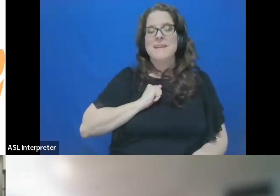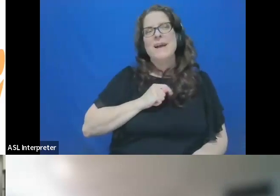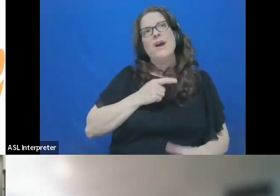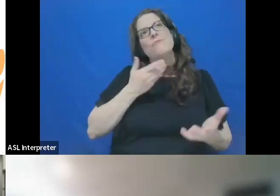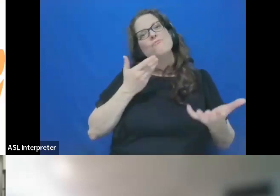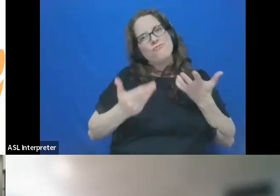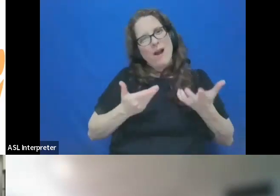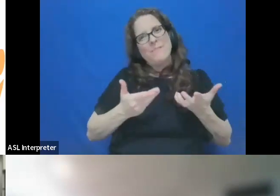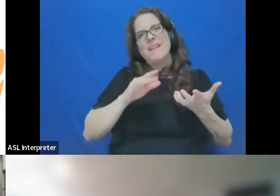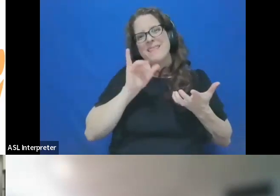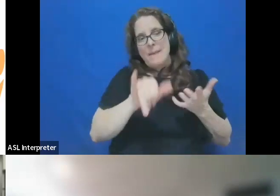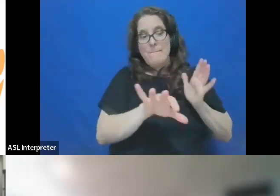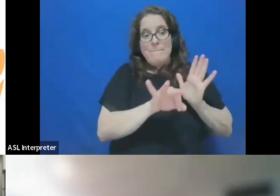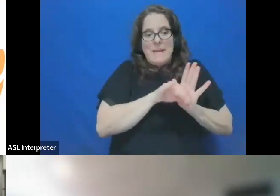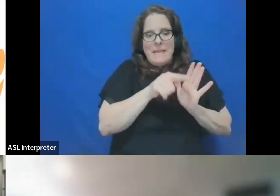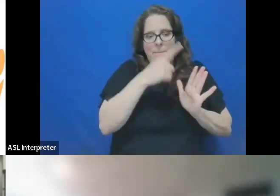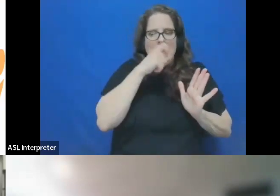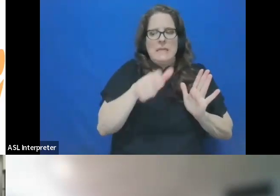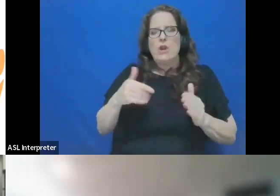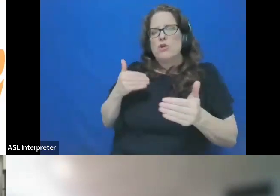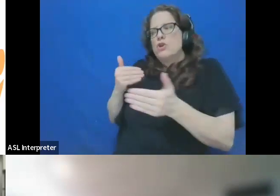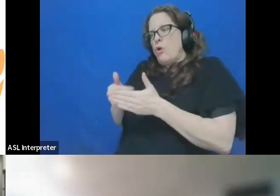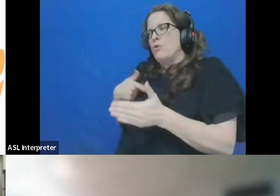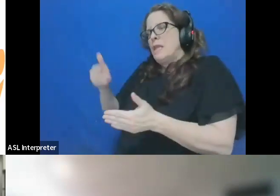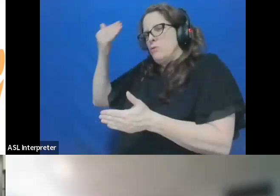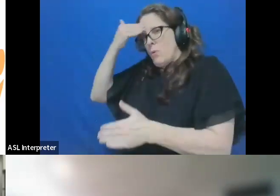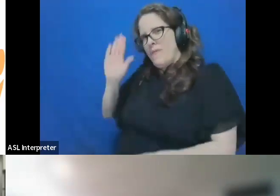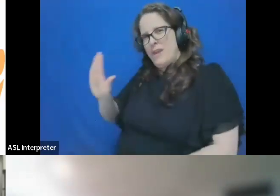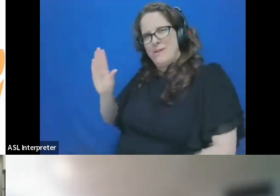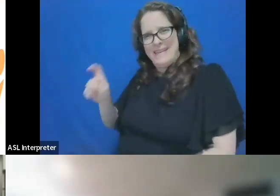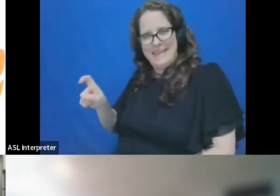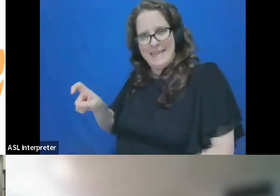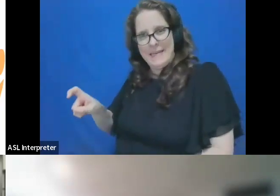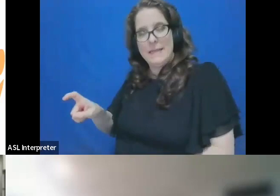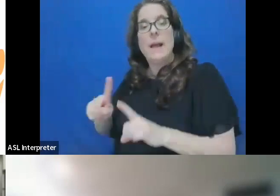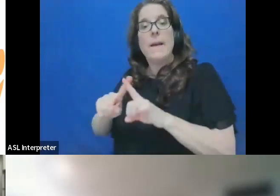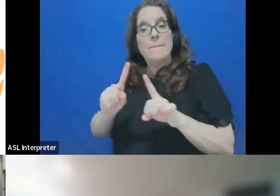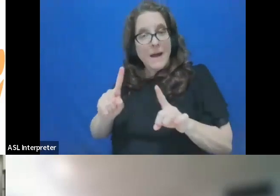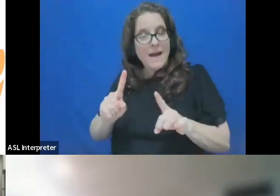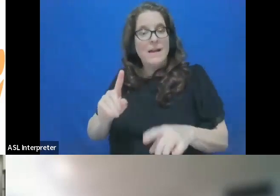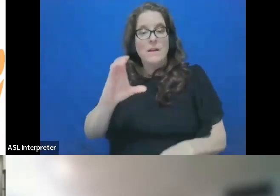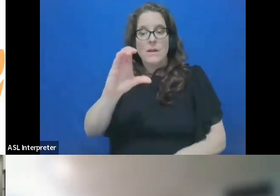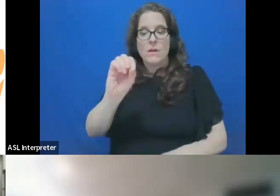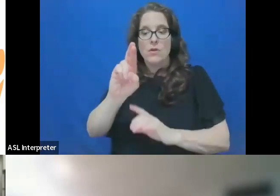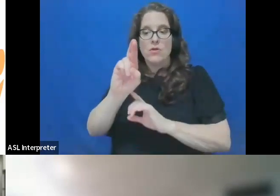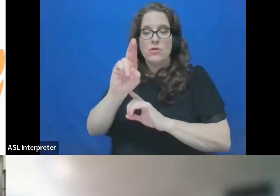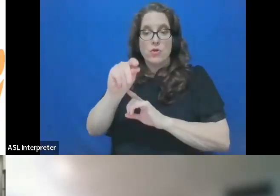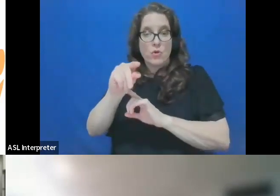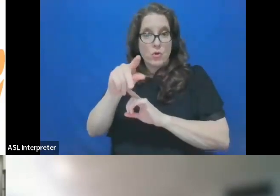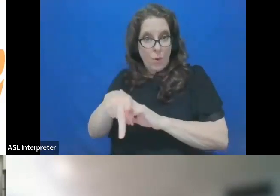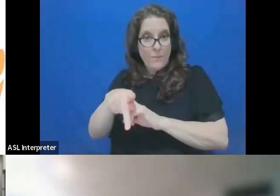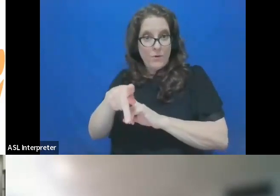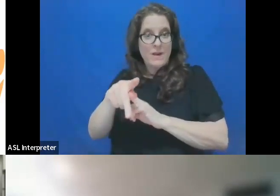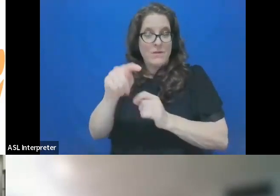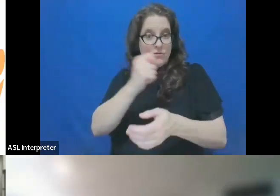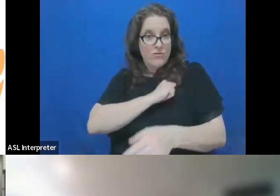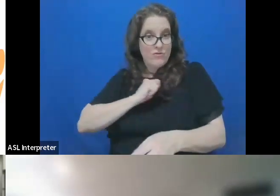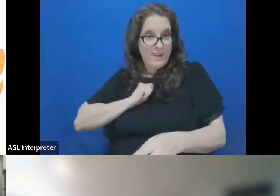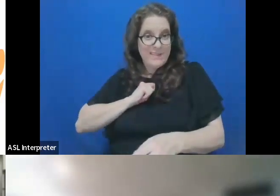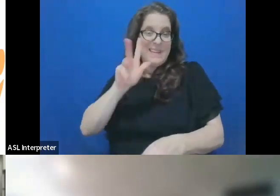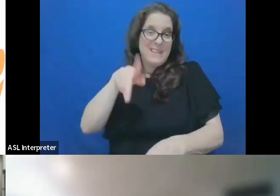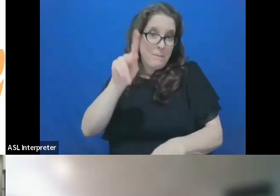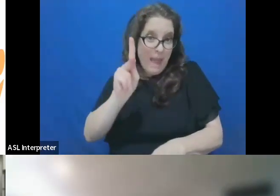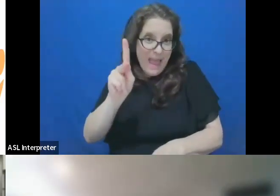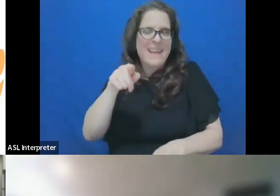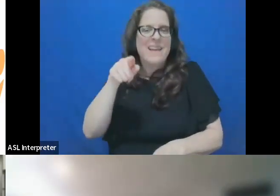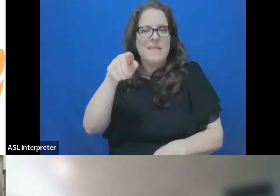the beneficiary and they are closest to what the needs are. But the corporate trustee is going to be the one who's doing the financial